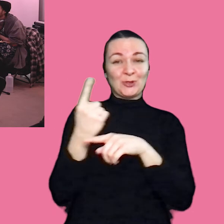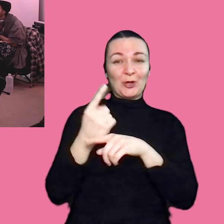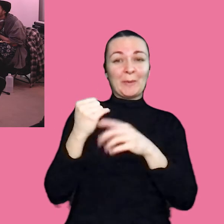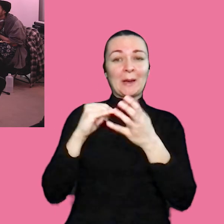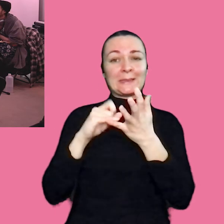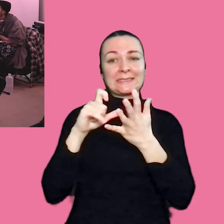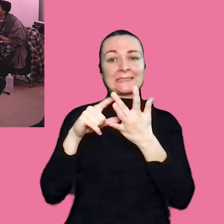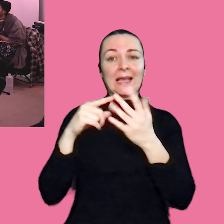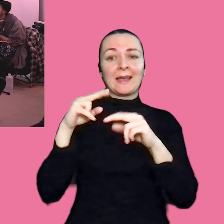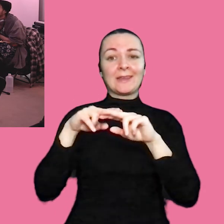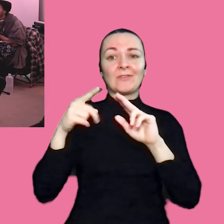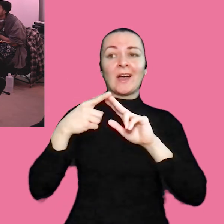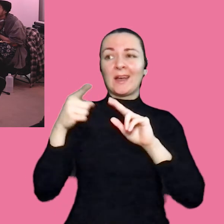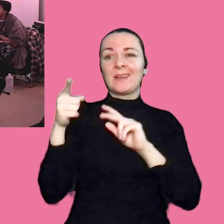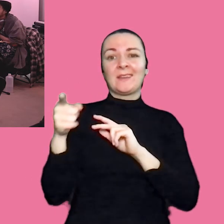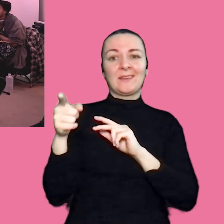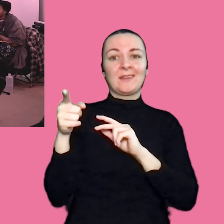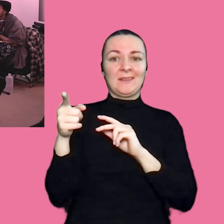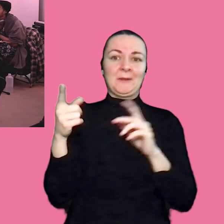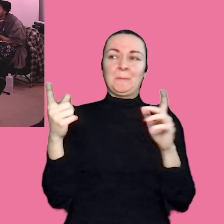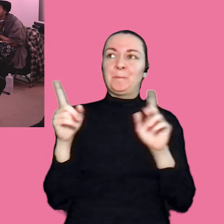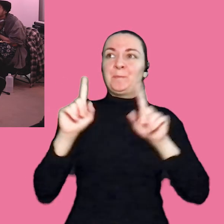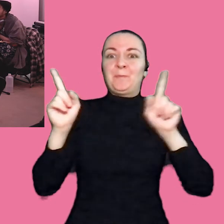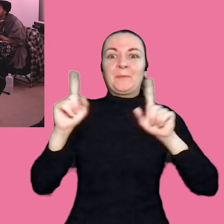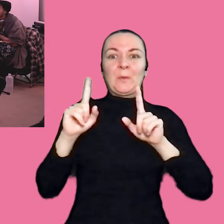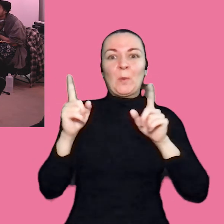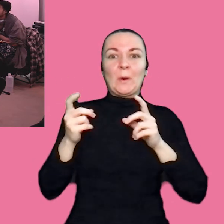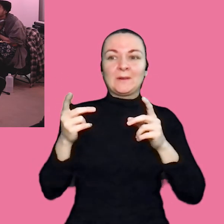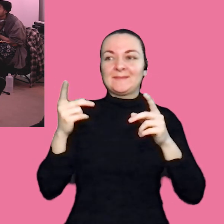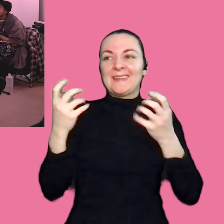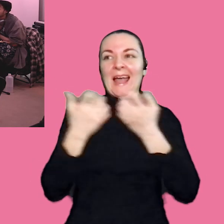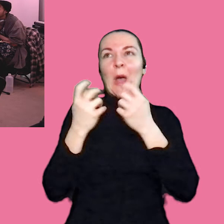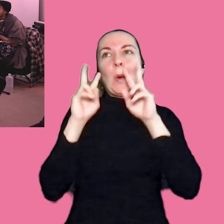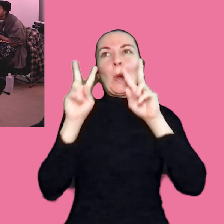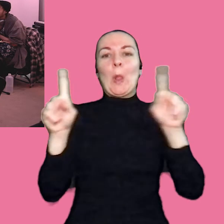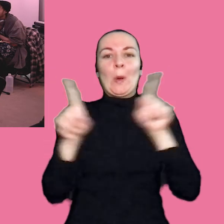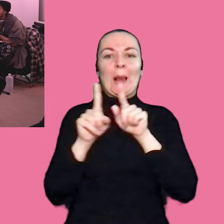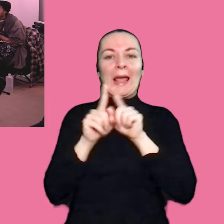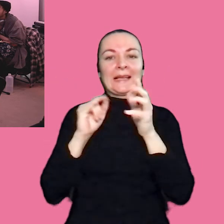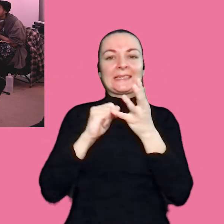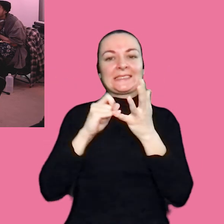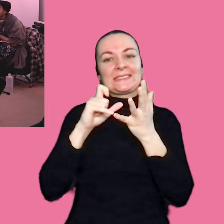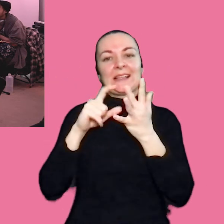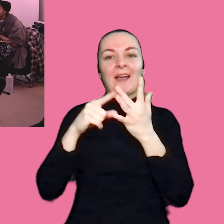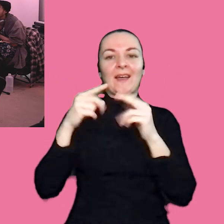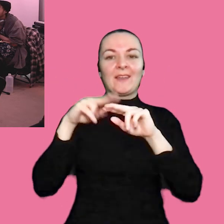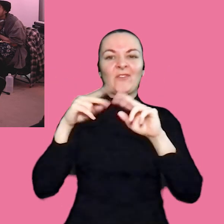sci-fi, we had this discussion the other day about sort of what is the sort of sci-fi version, and so then I started thinking about